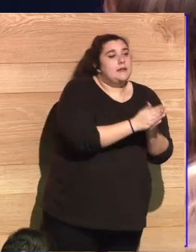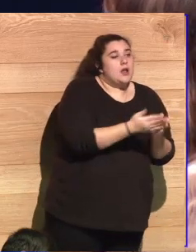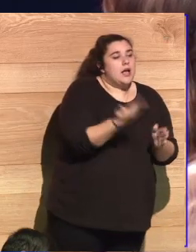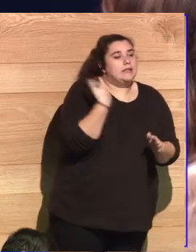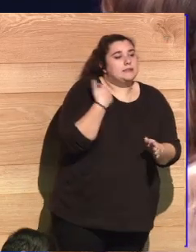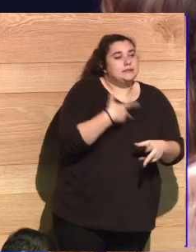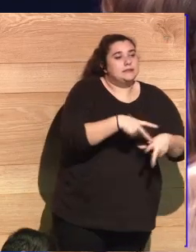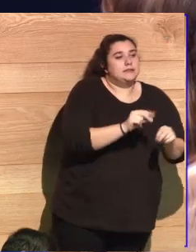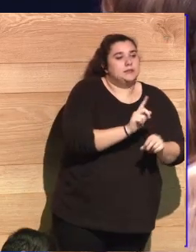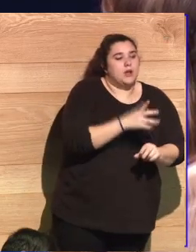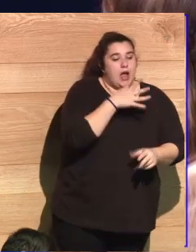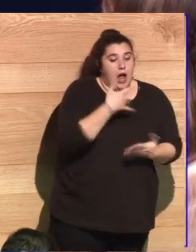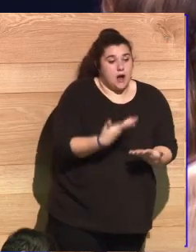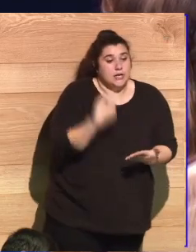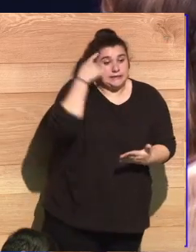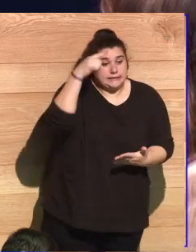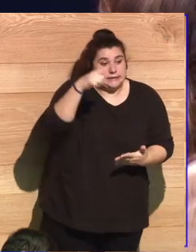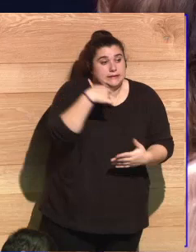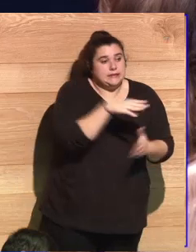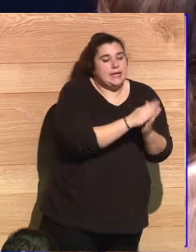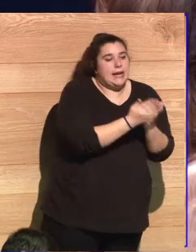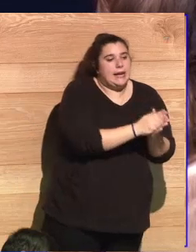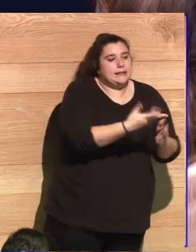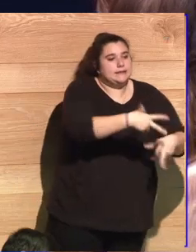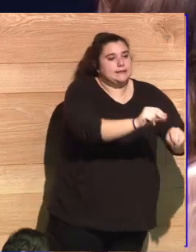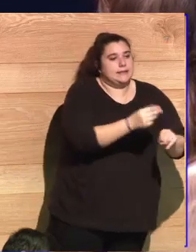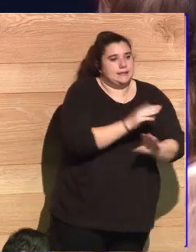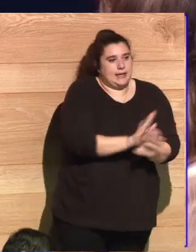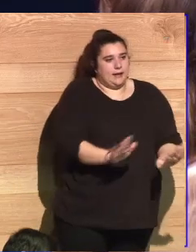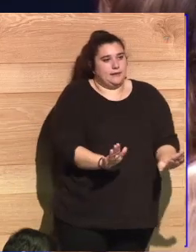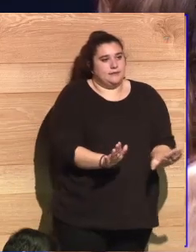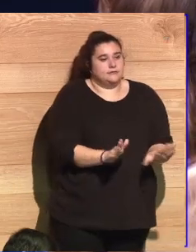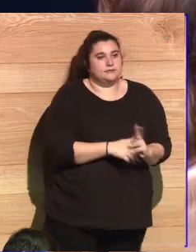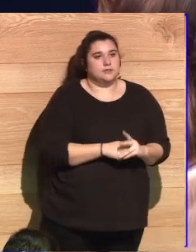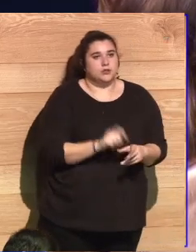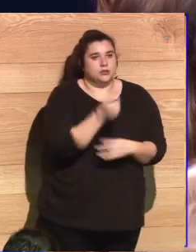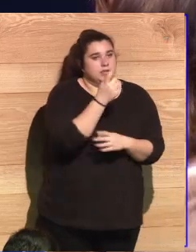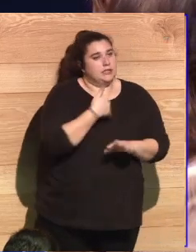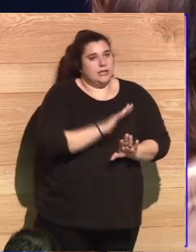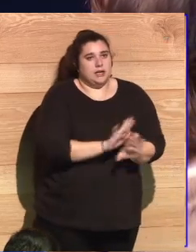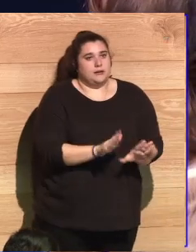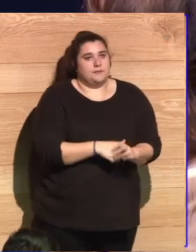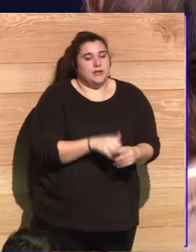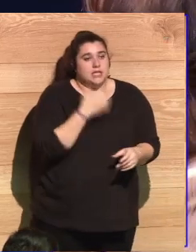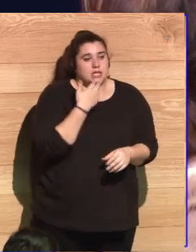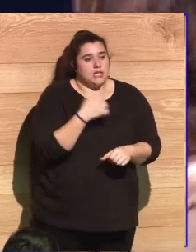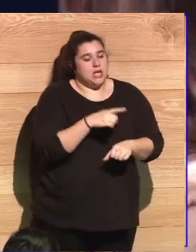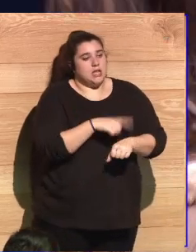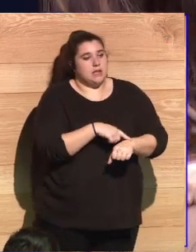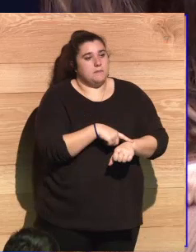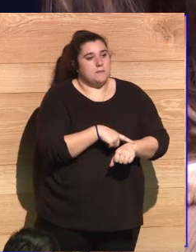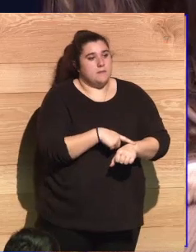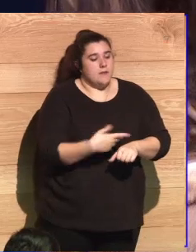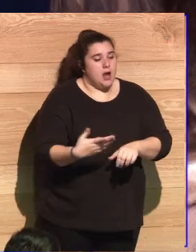finish one. If my time on Earth doesn't run out before my my final chapter, I hope